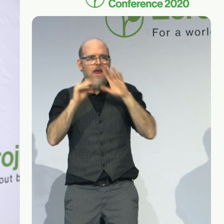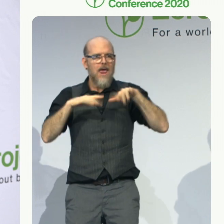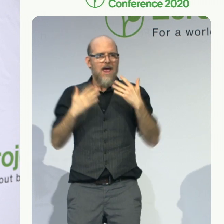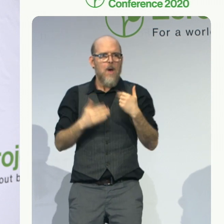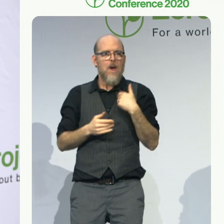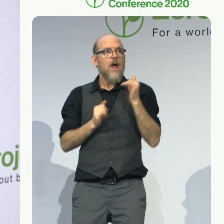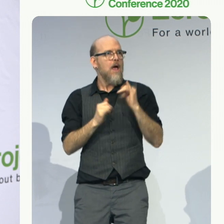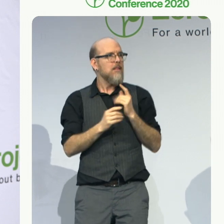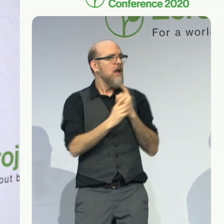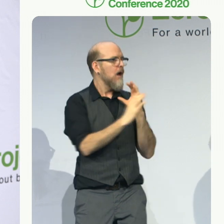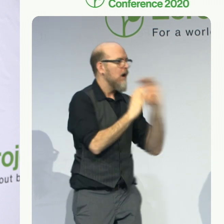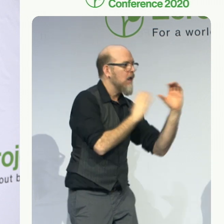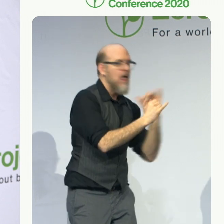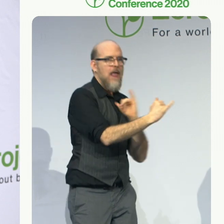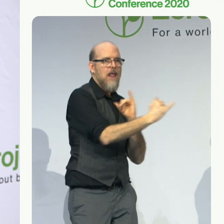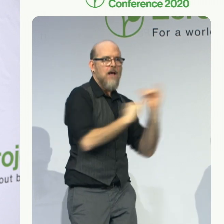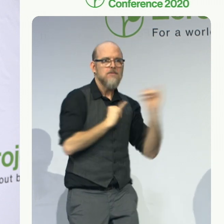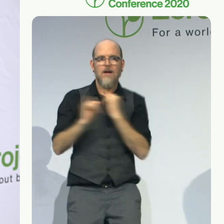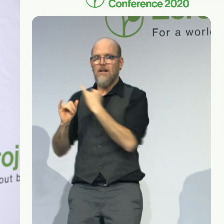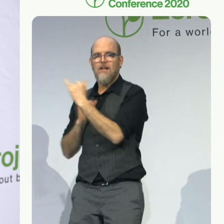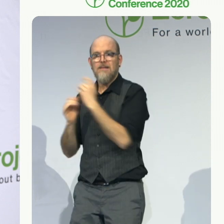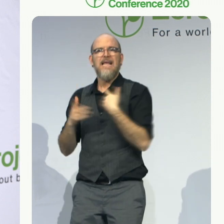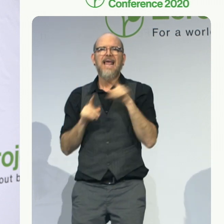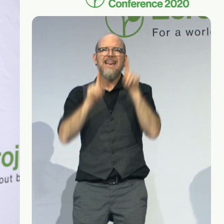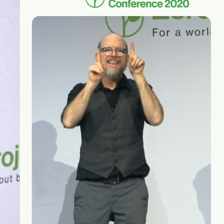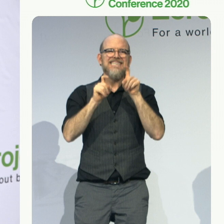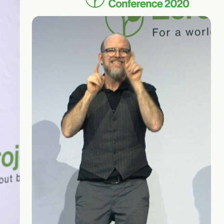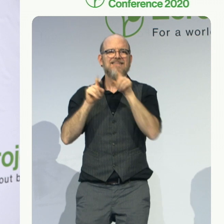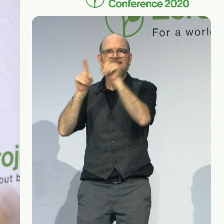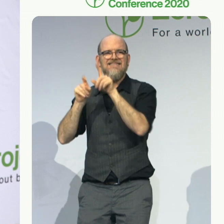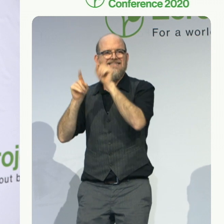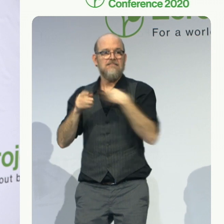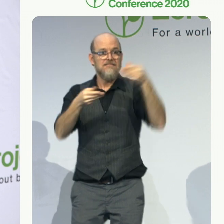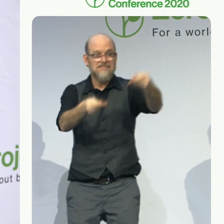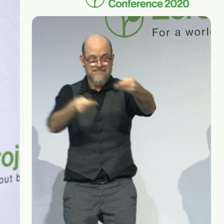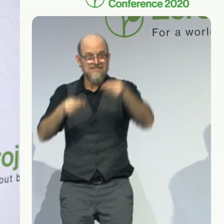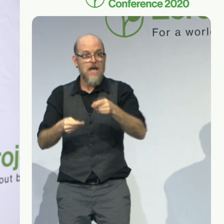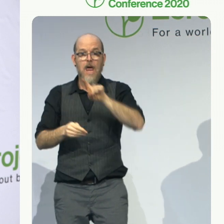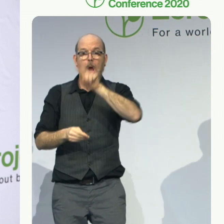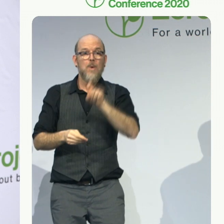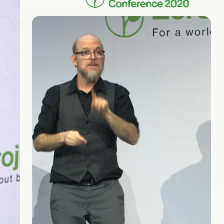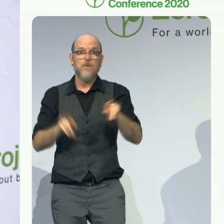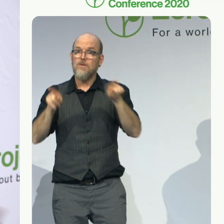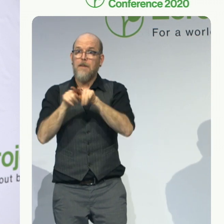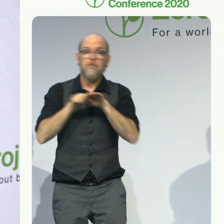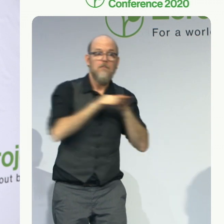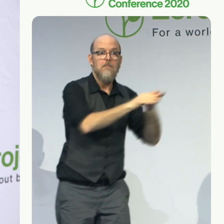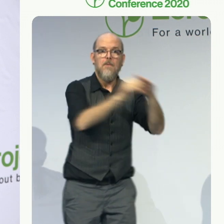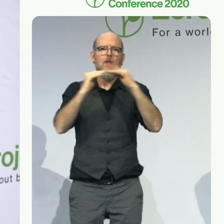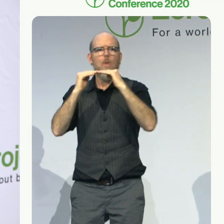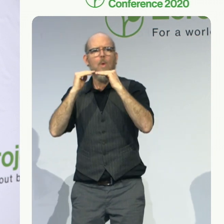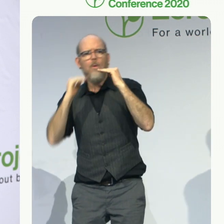were presented to me and given to me in the same set of questions as everyone else, but orally, not